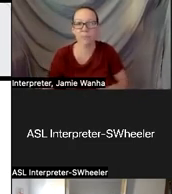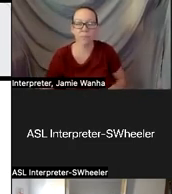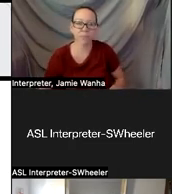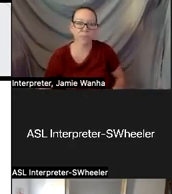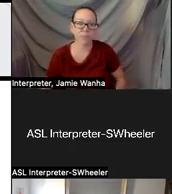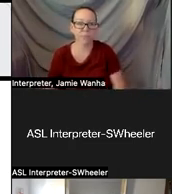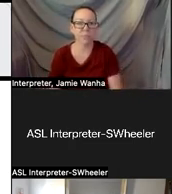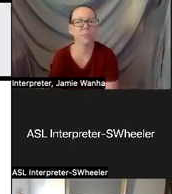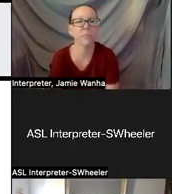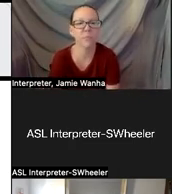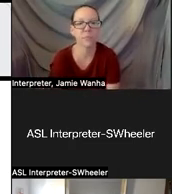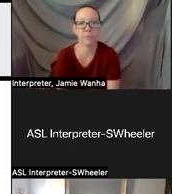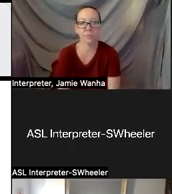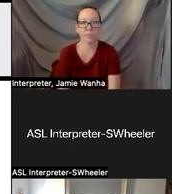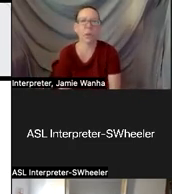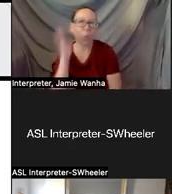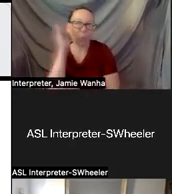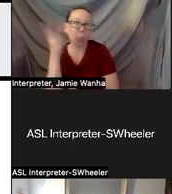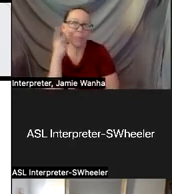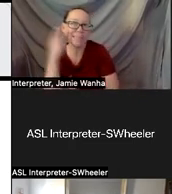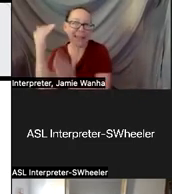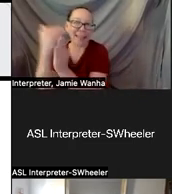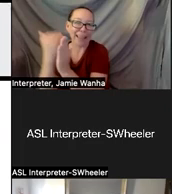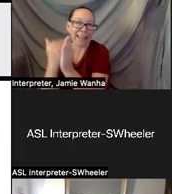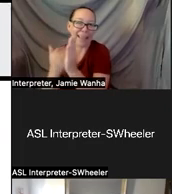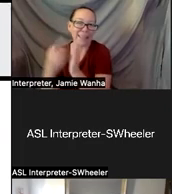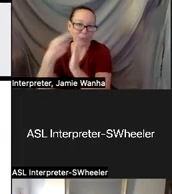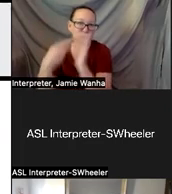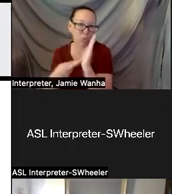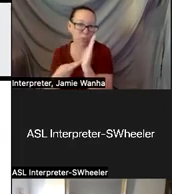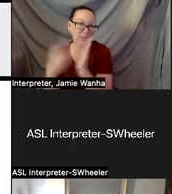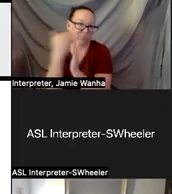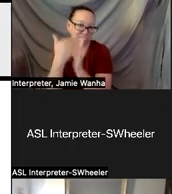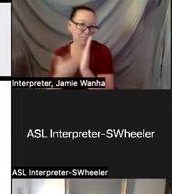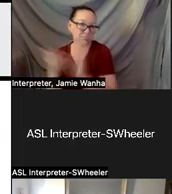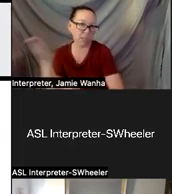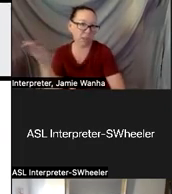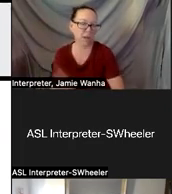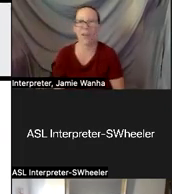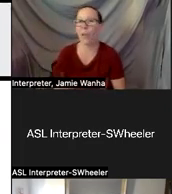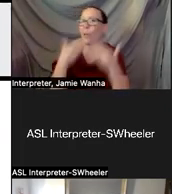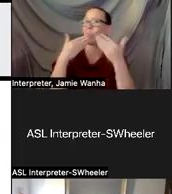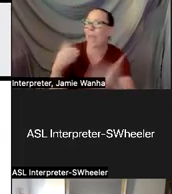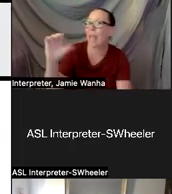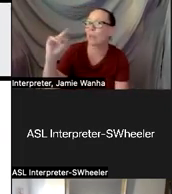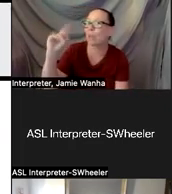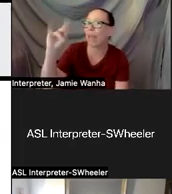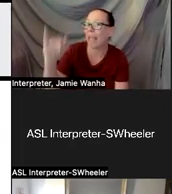you'll see the rules there anyway. So thanks again, Candy. Thanks again to our chairs for their overview of ECA